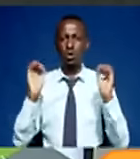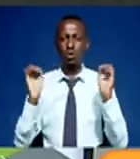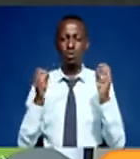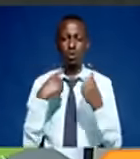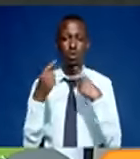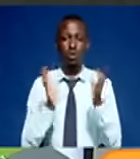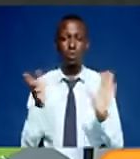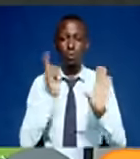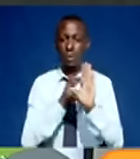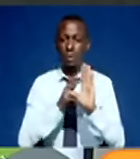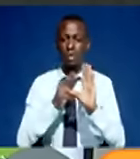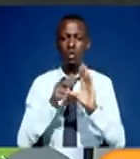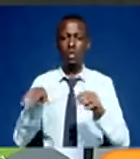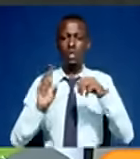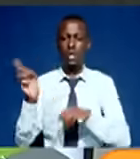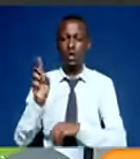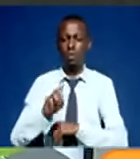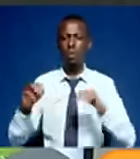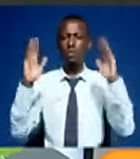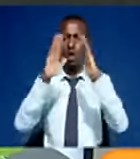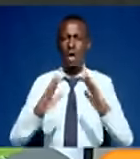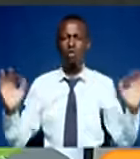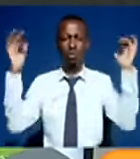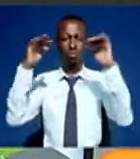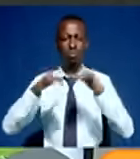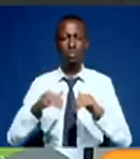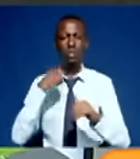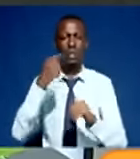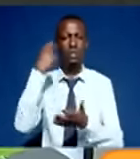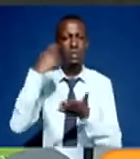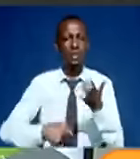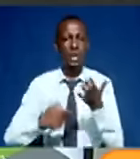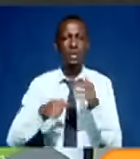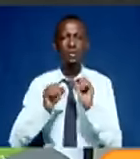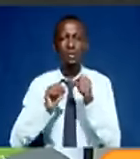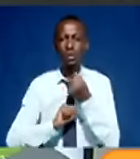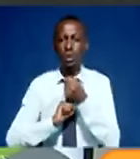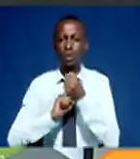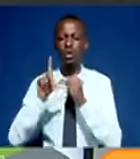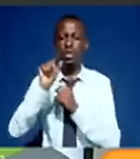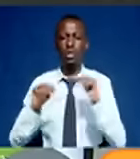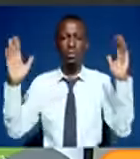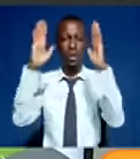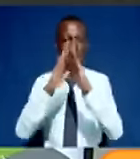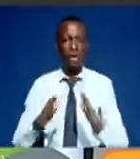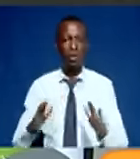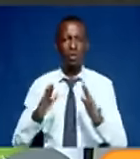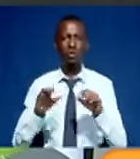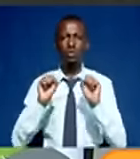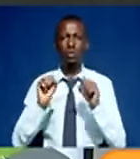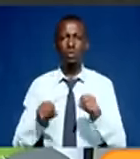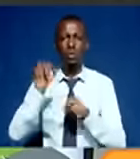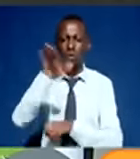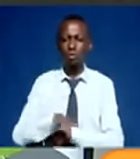Nairobi, FKE argued that imposing a levy to facilitate the provision of affordable housing will set a wrong